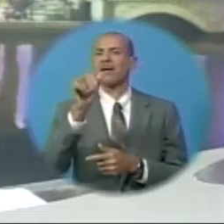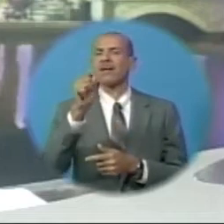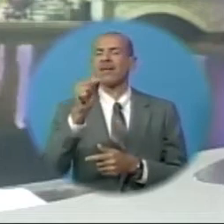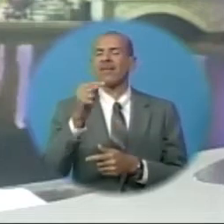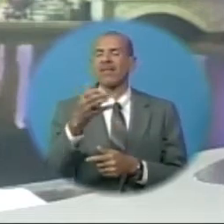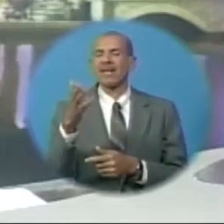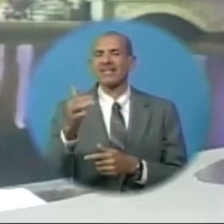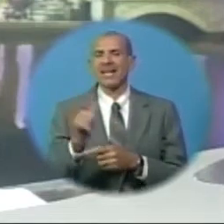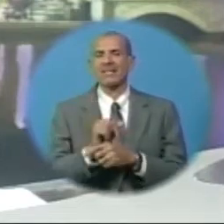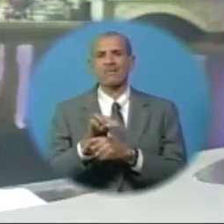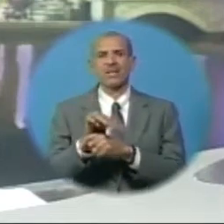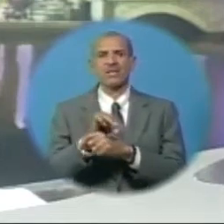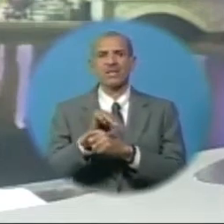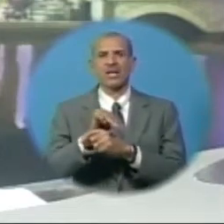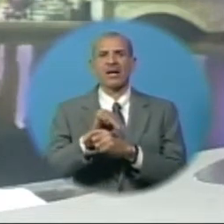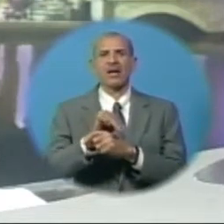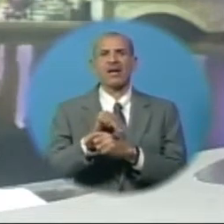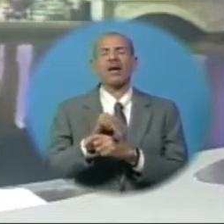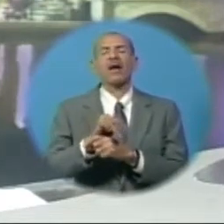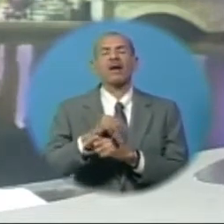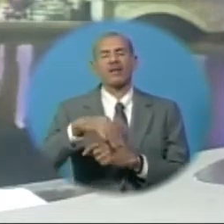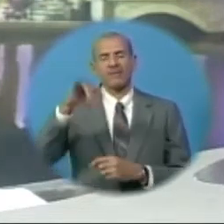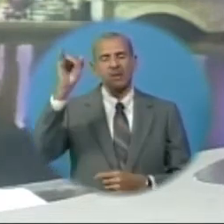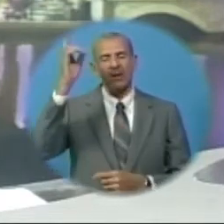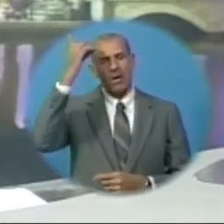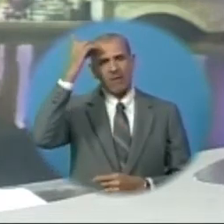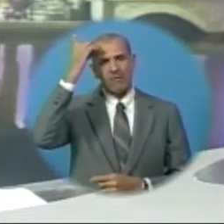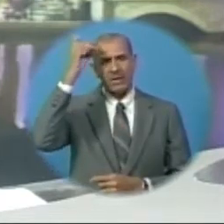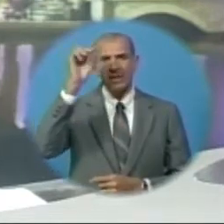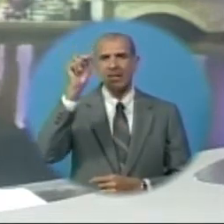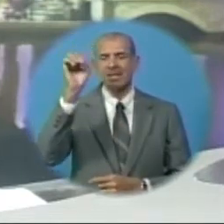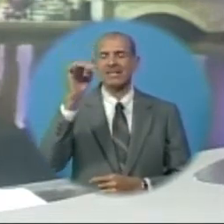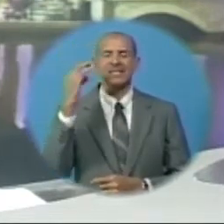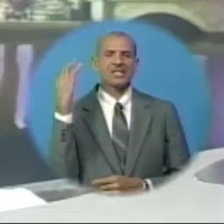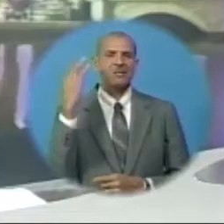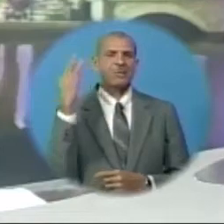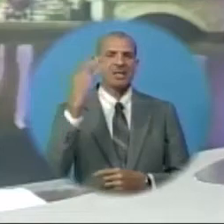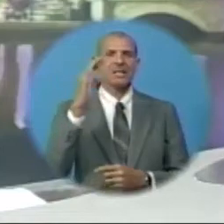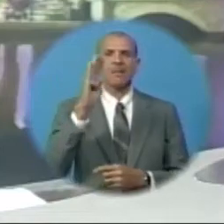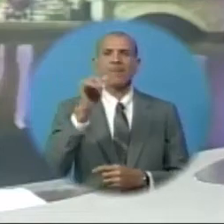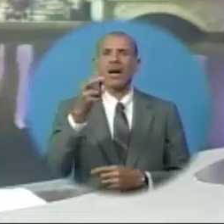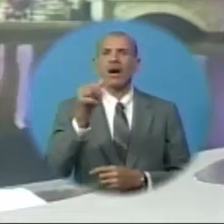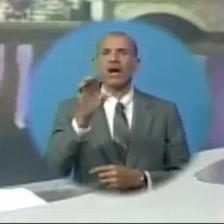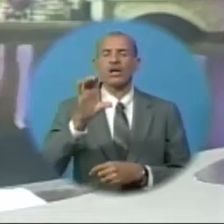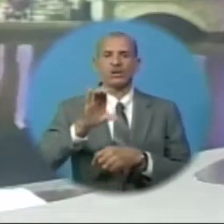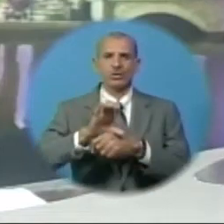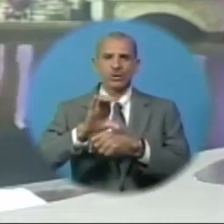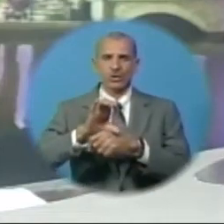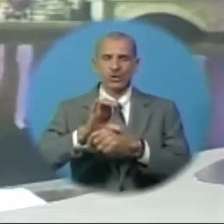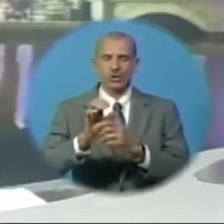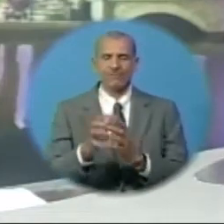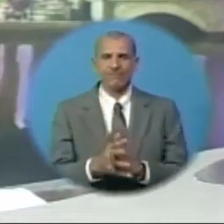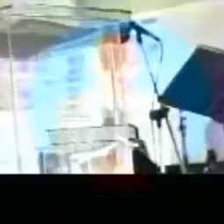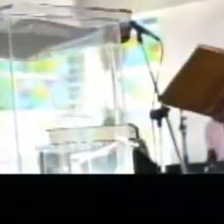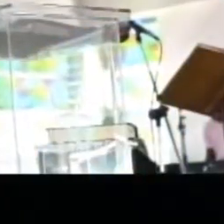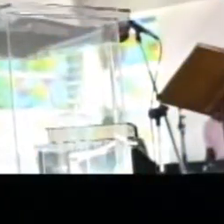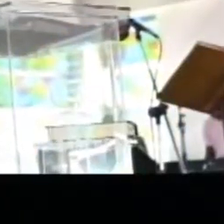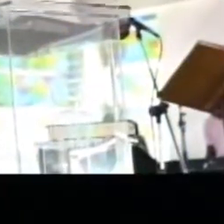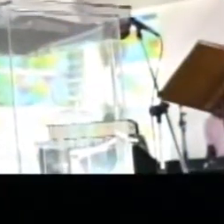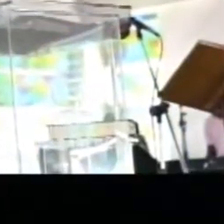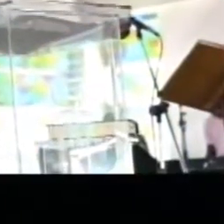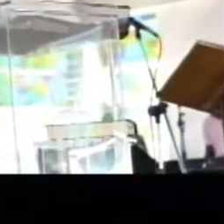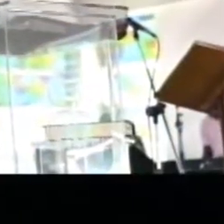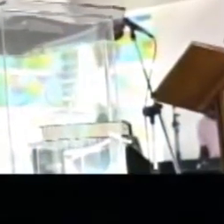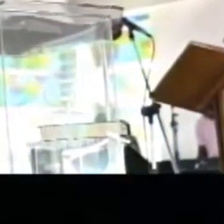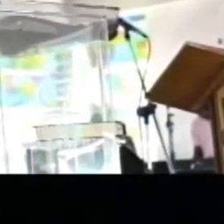Donville Innes, who at this time was addressing the congregation of the Bank Hall Church of the Nazarene. And even for me as